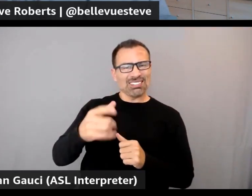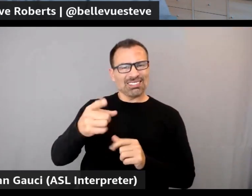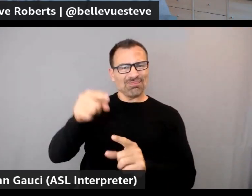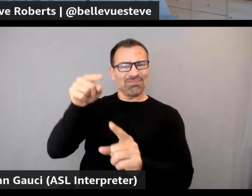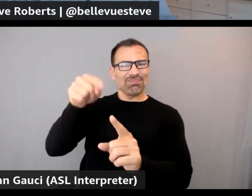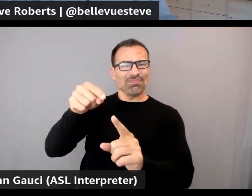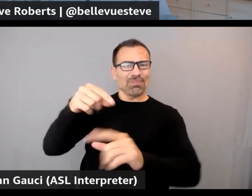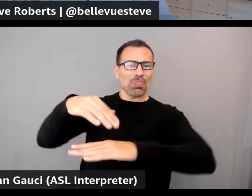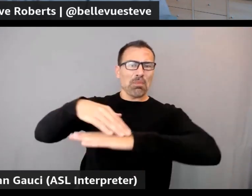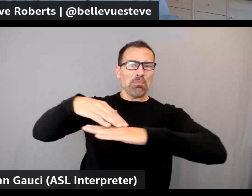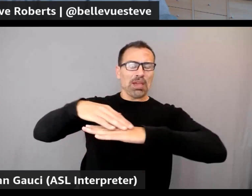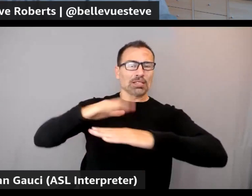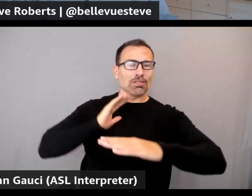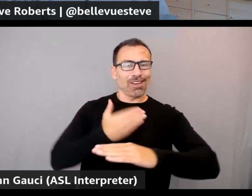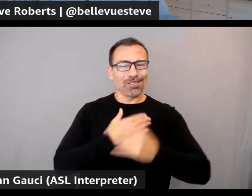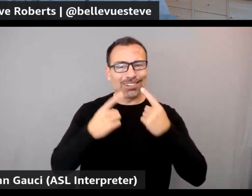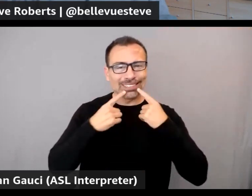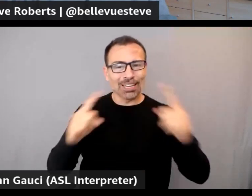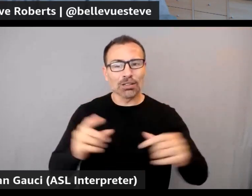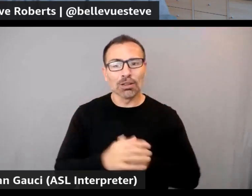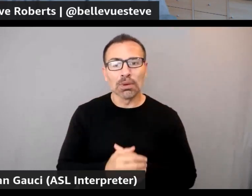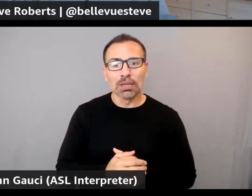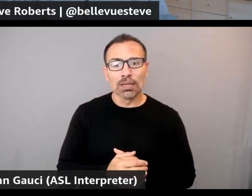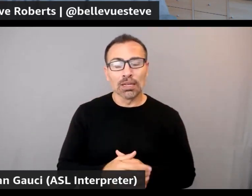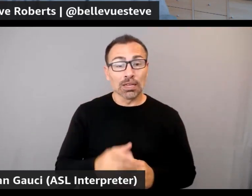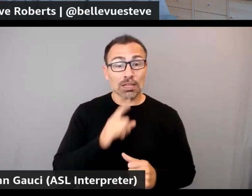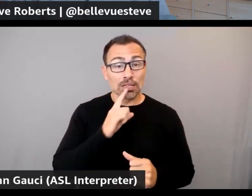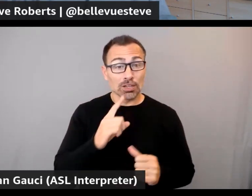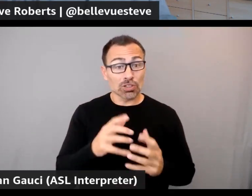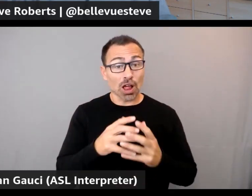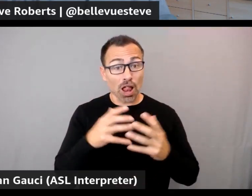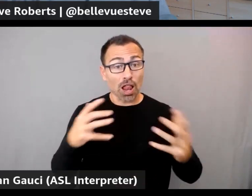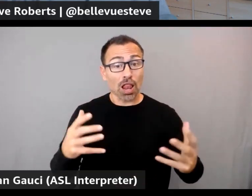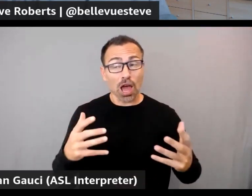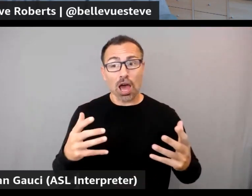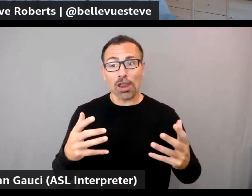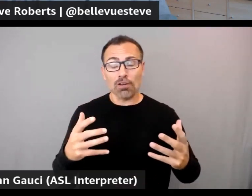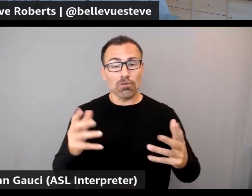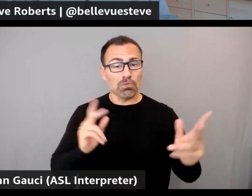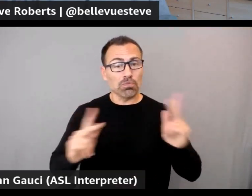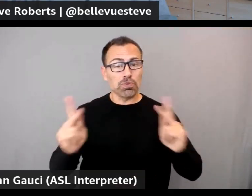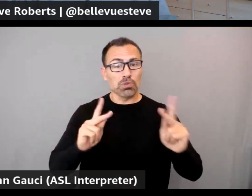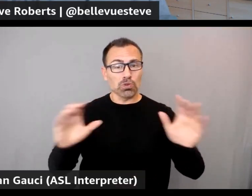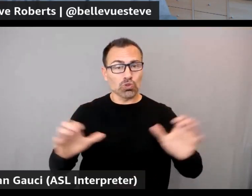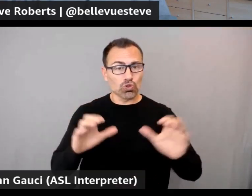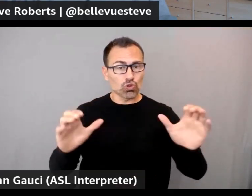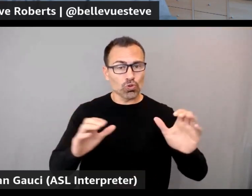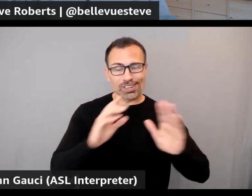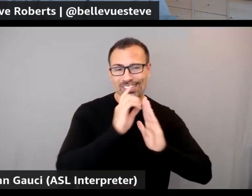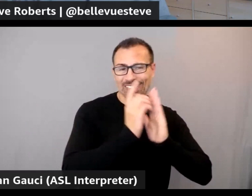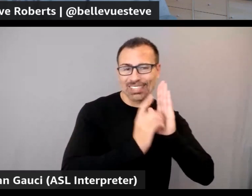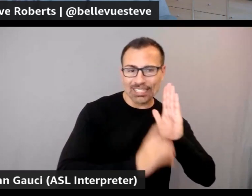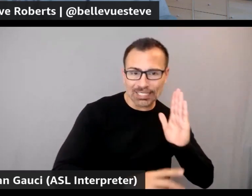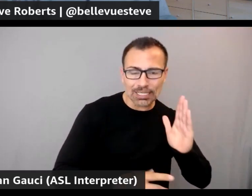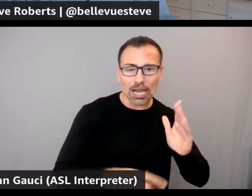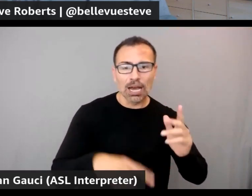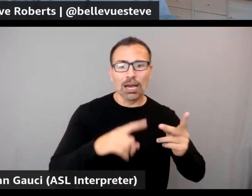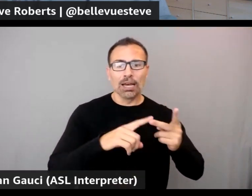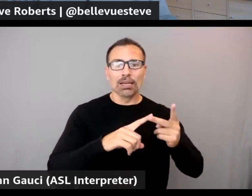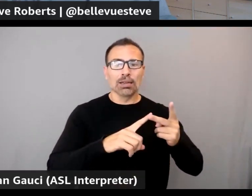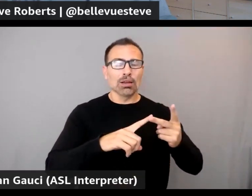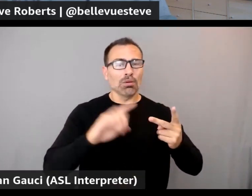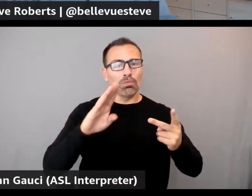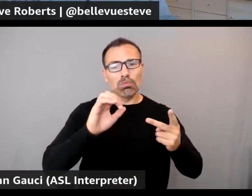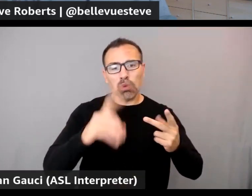the announcement. There is a very large team behind it that is doing the silicon design, the board design, the